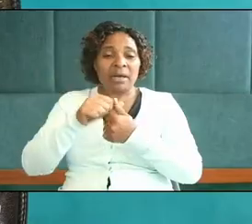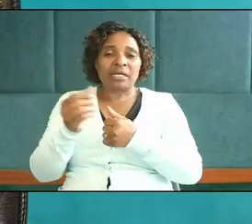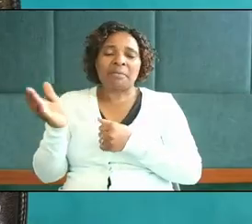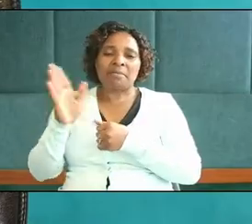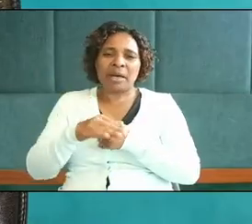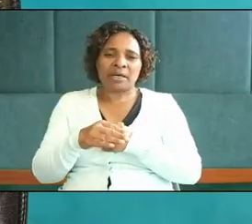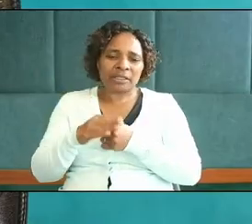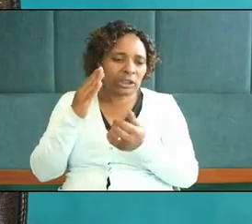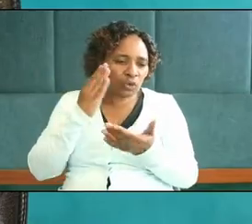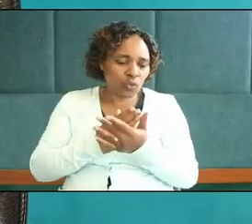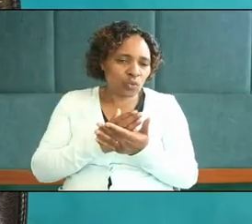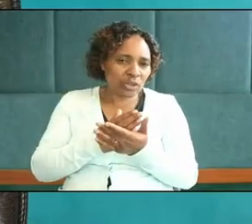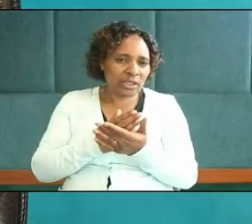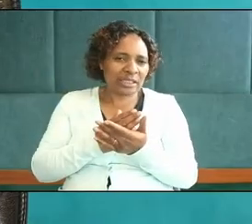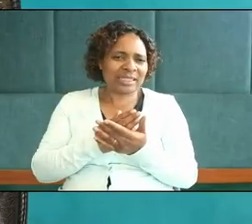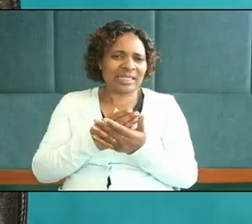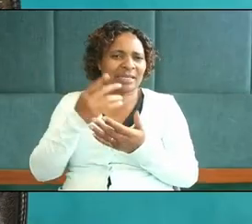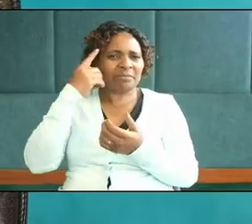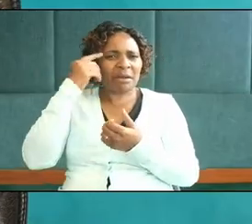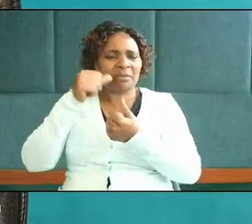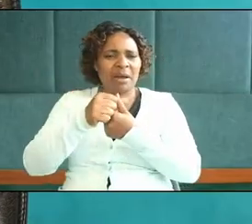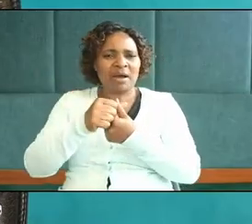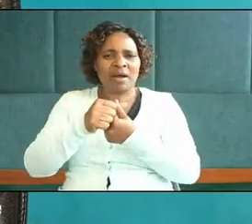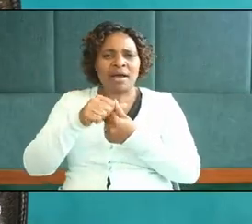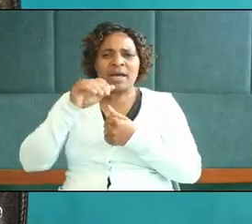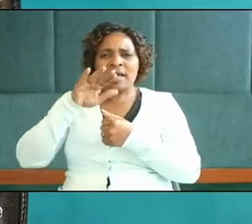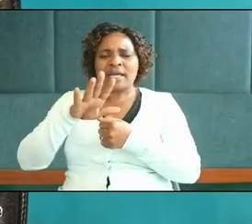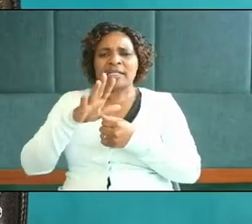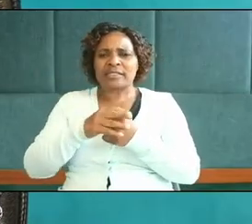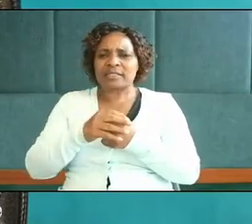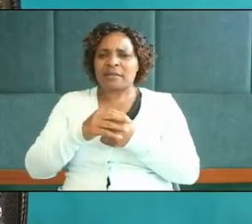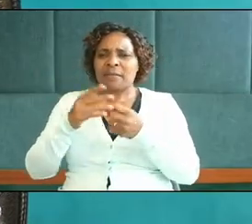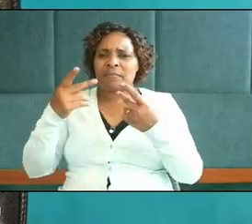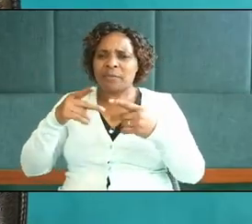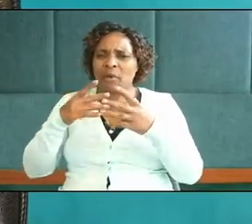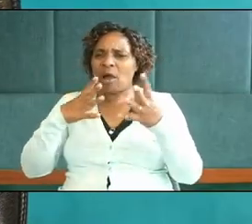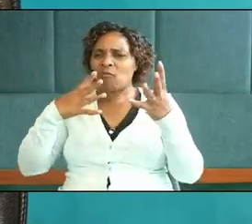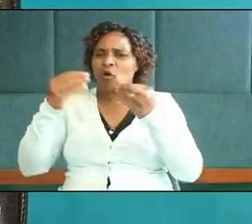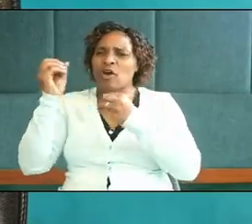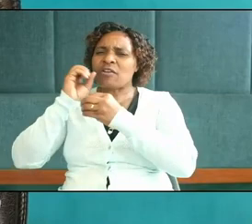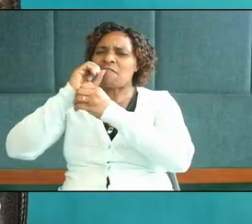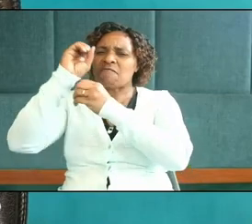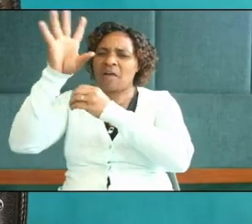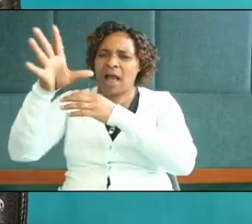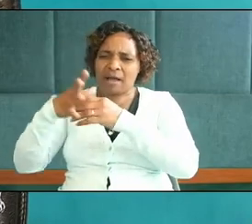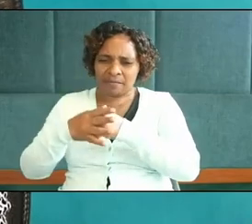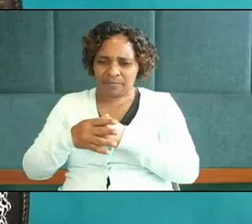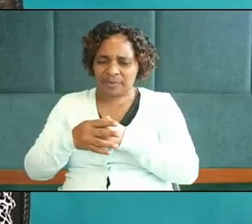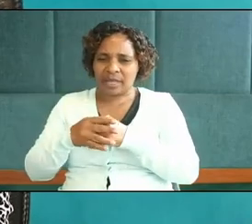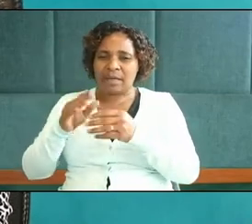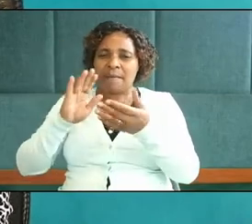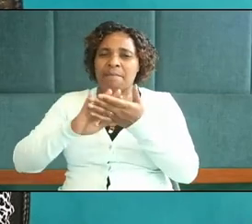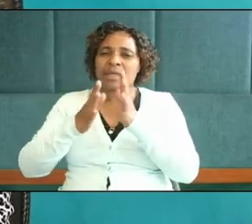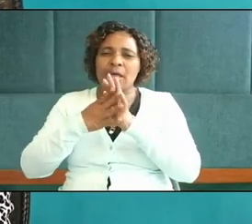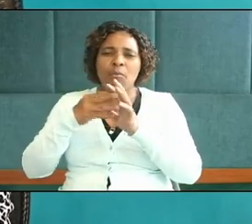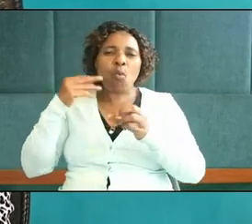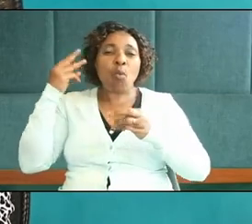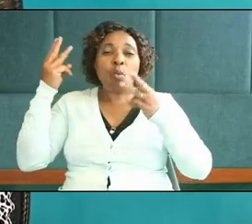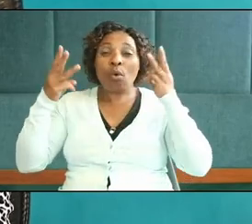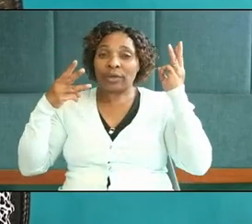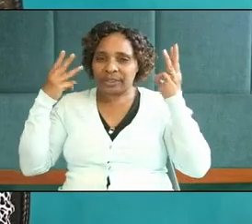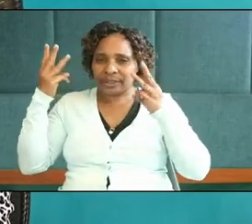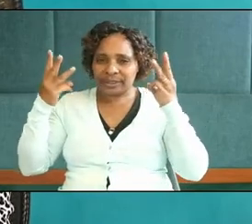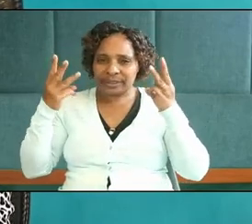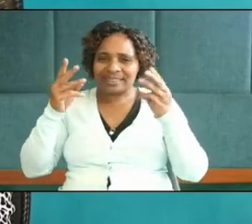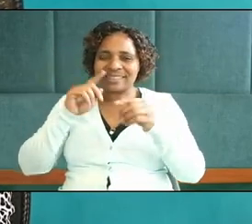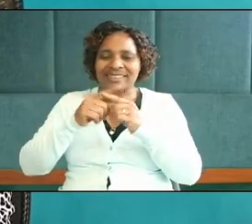back to reality, he realized that his toy boat had gone so far from the shore of the pond. So he became so worried. And